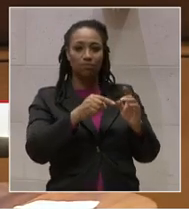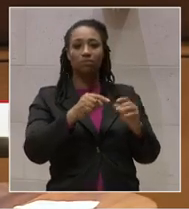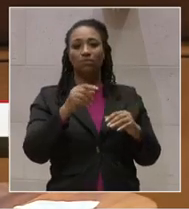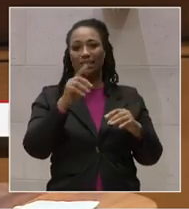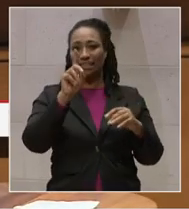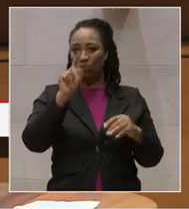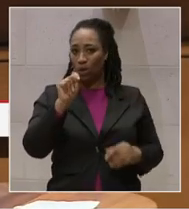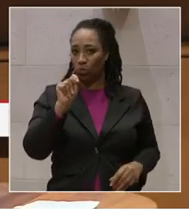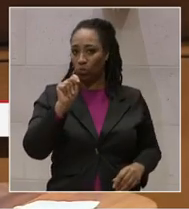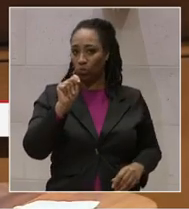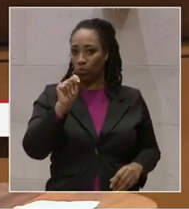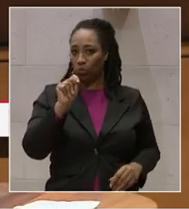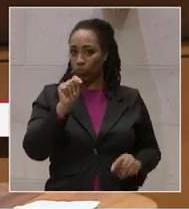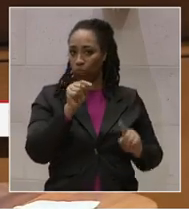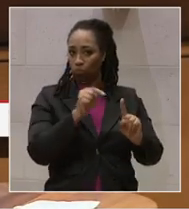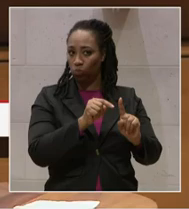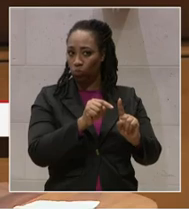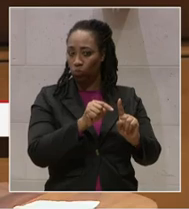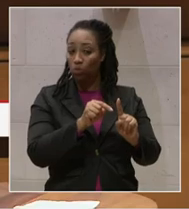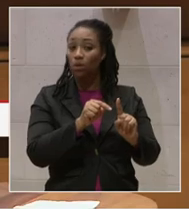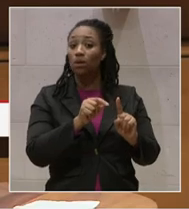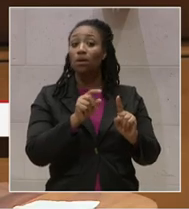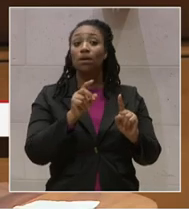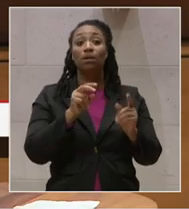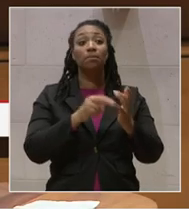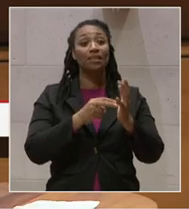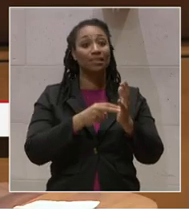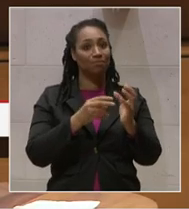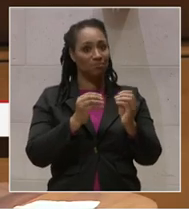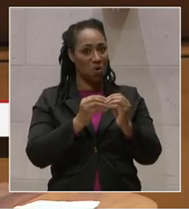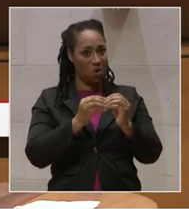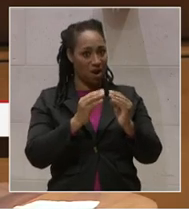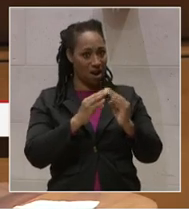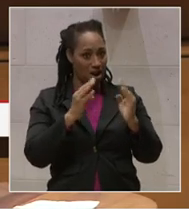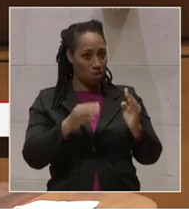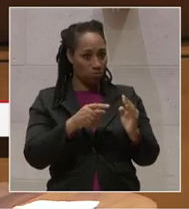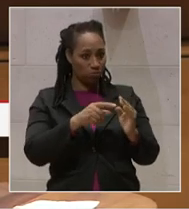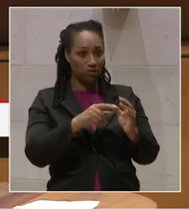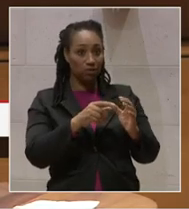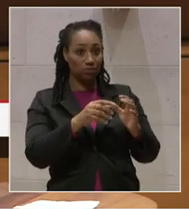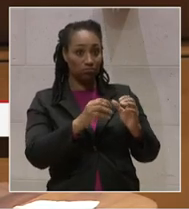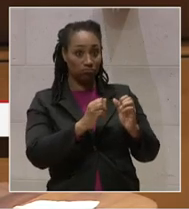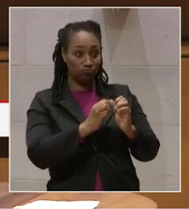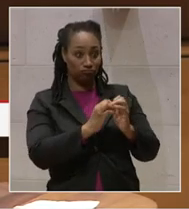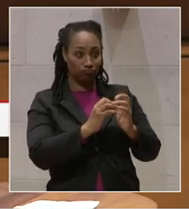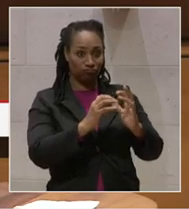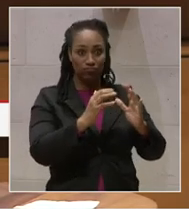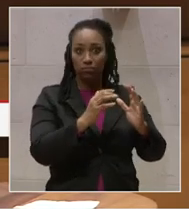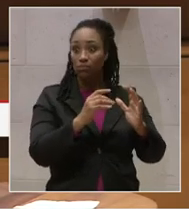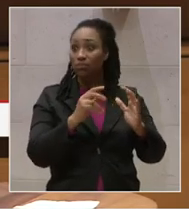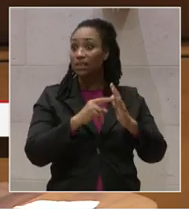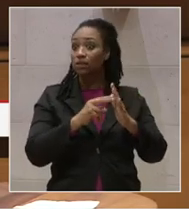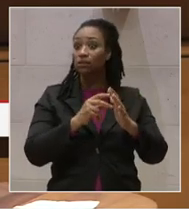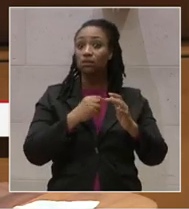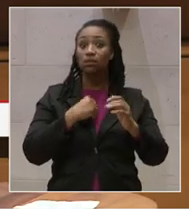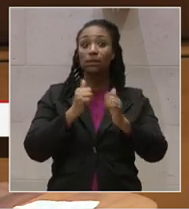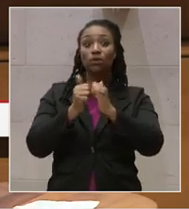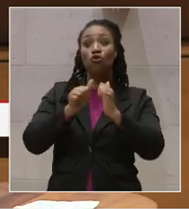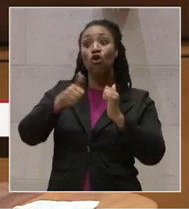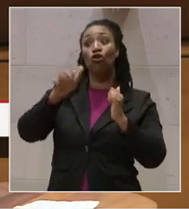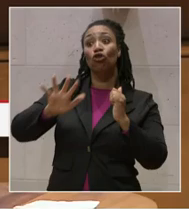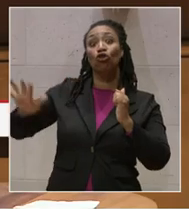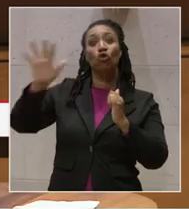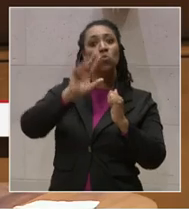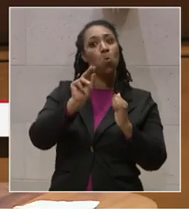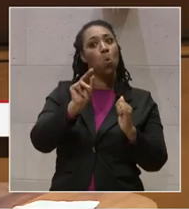housing or produce more housing is not in competition with existing neighborhoods. So it's almost an opportunity to